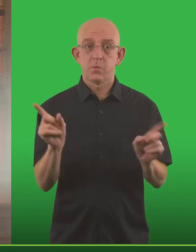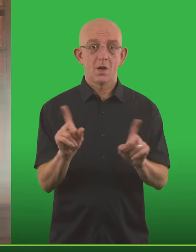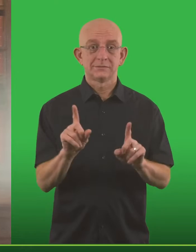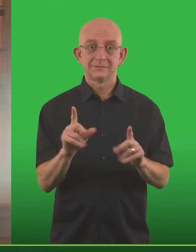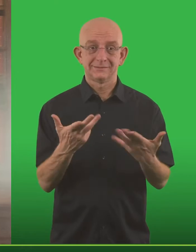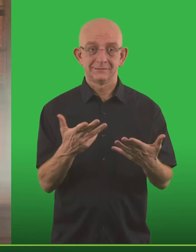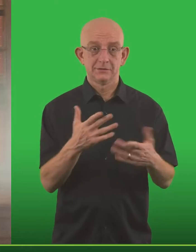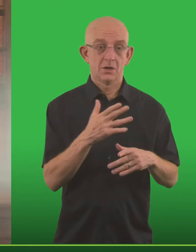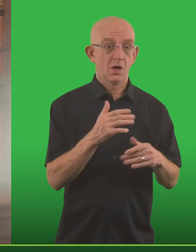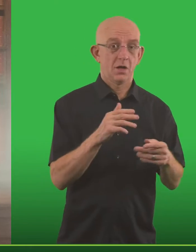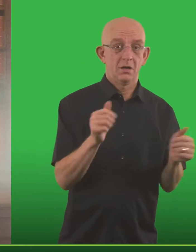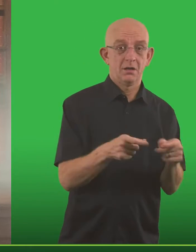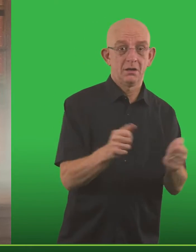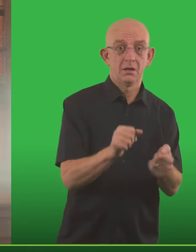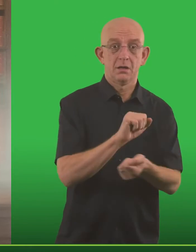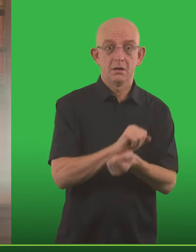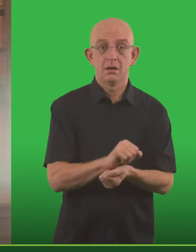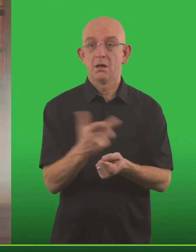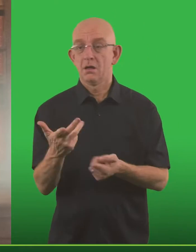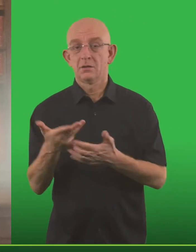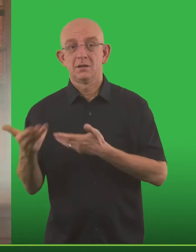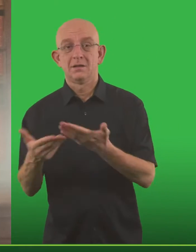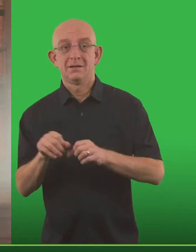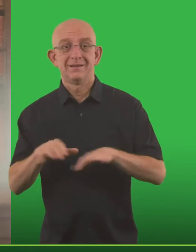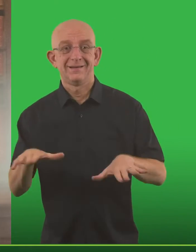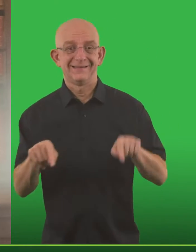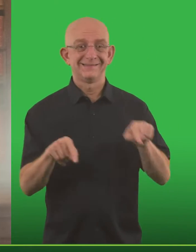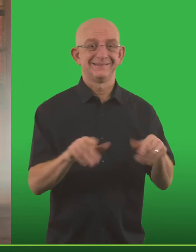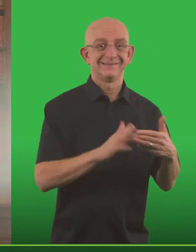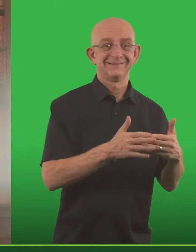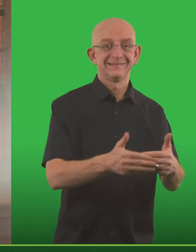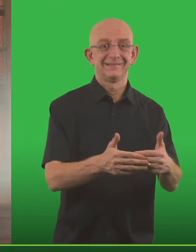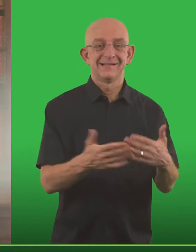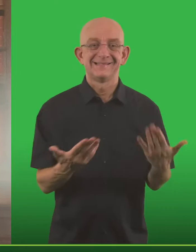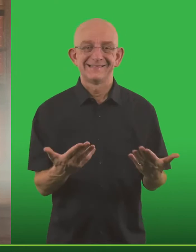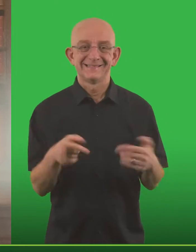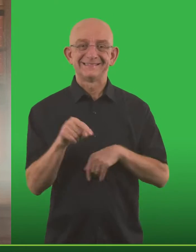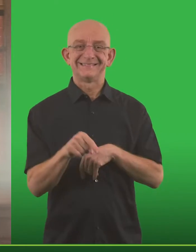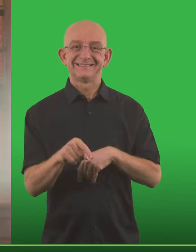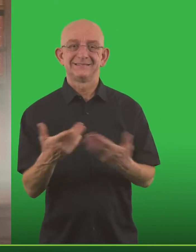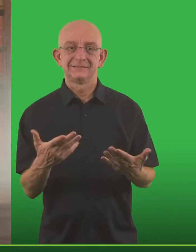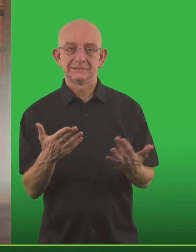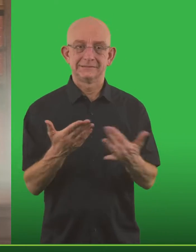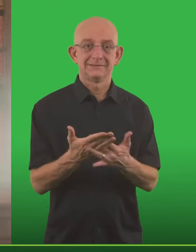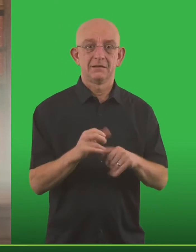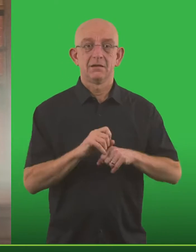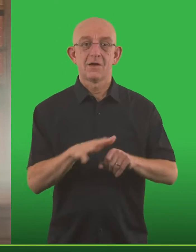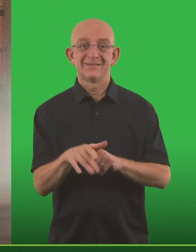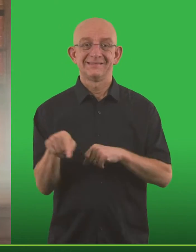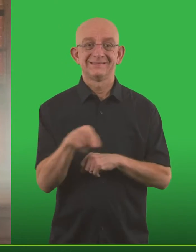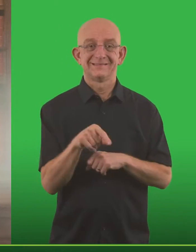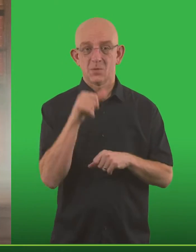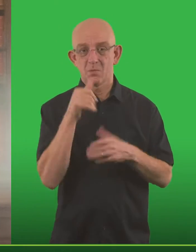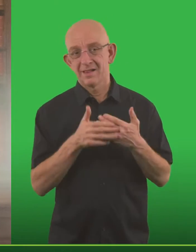get into perspective restrictions versus prevention of spread. There will be interventions to prevent spread of the